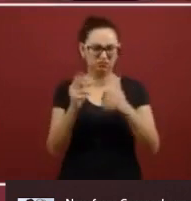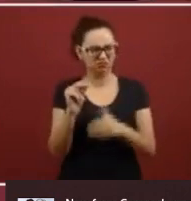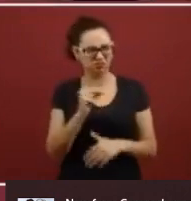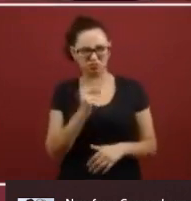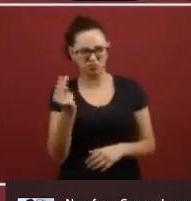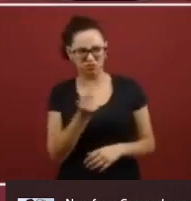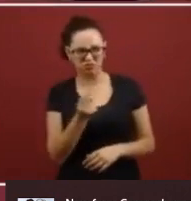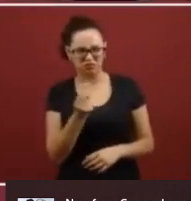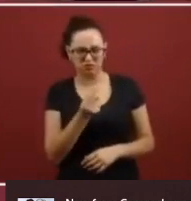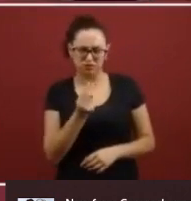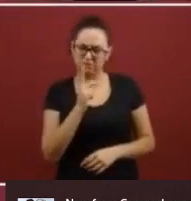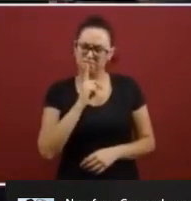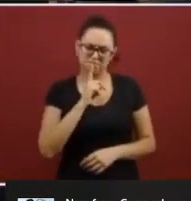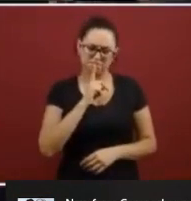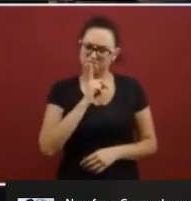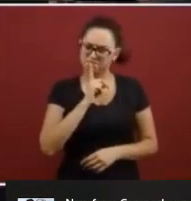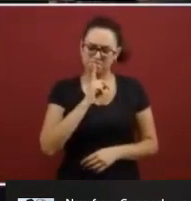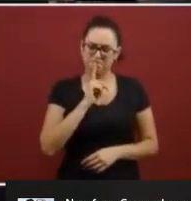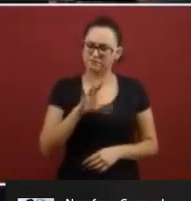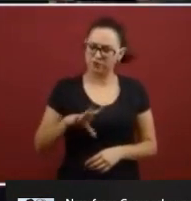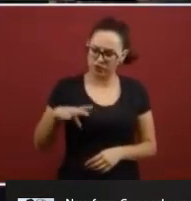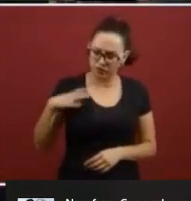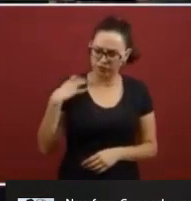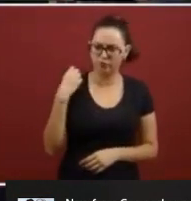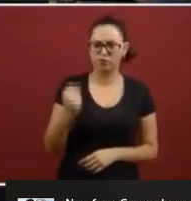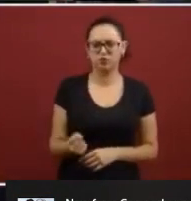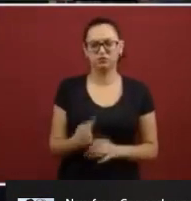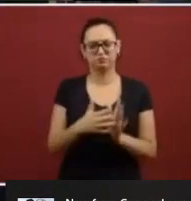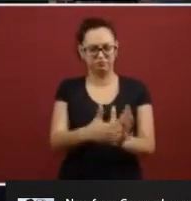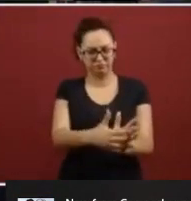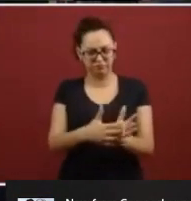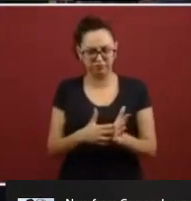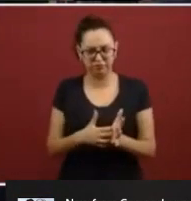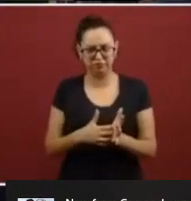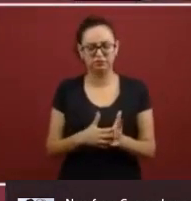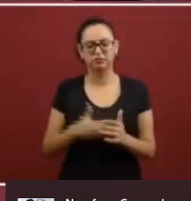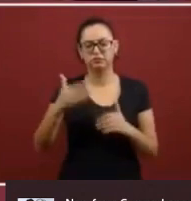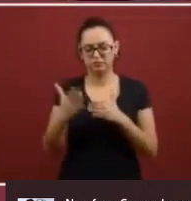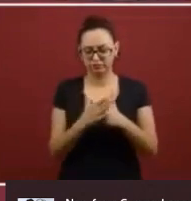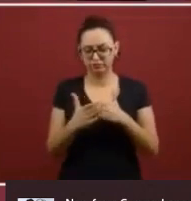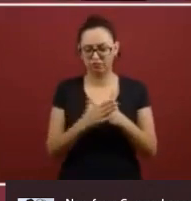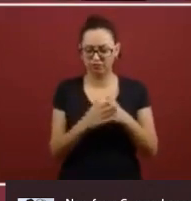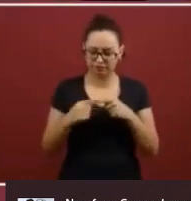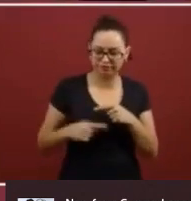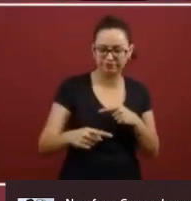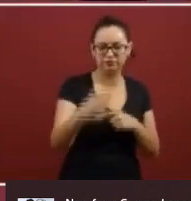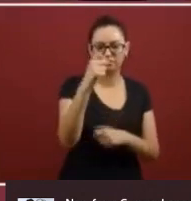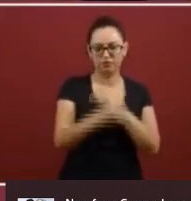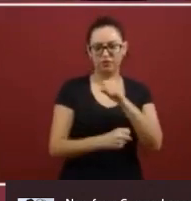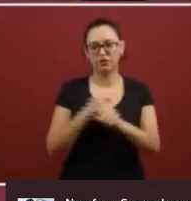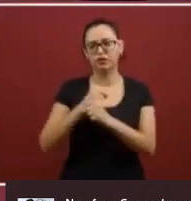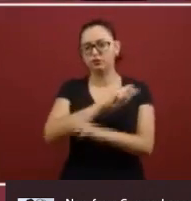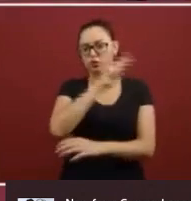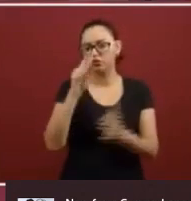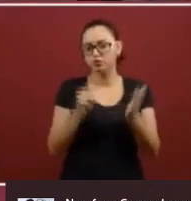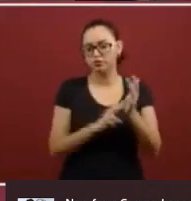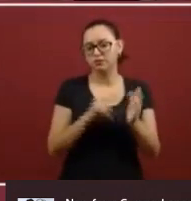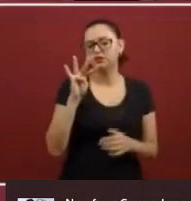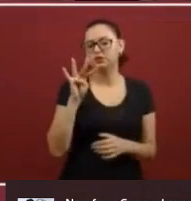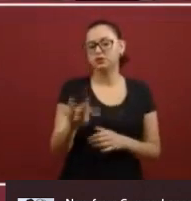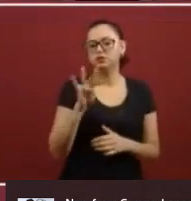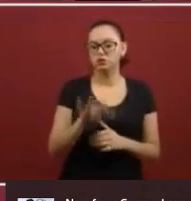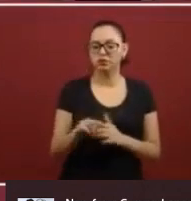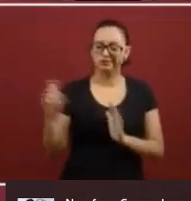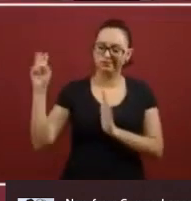waste Eh, any Estamos of the reprogramando el presupuesto. the este año. budget. We're reprogramming the